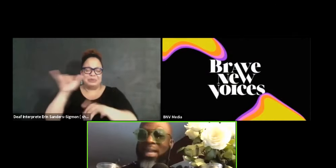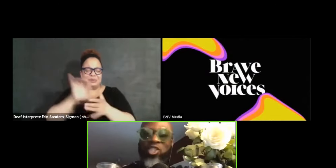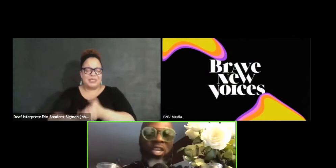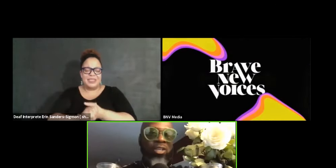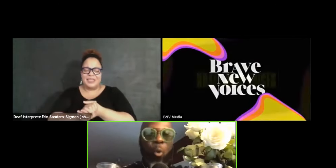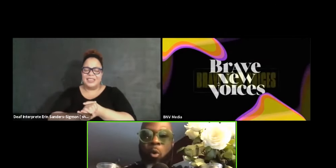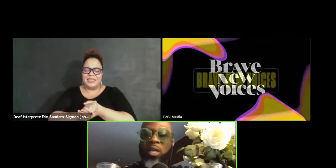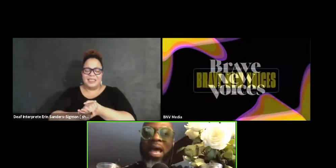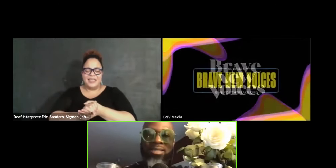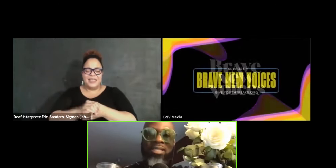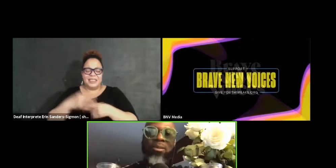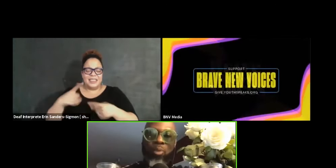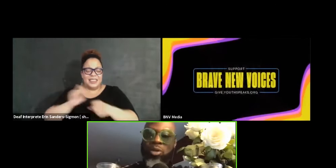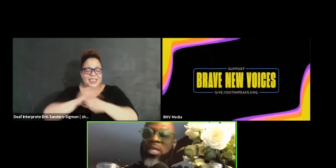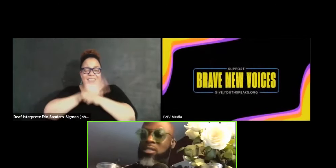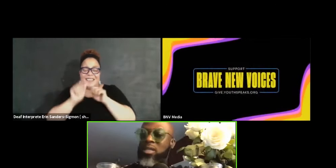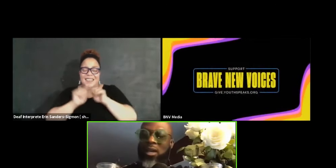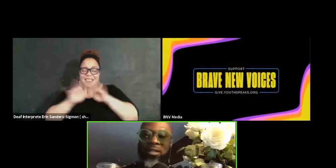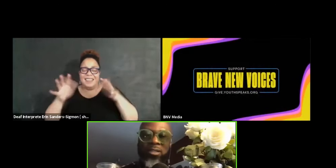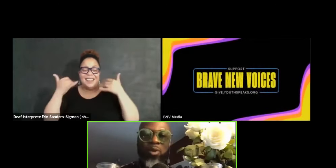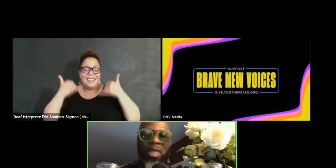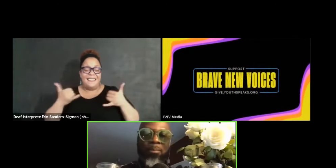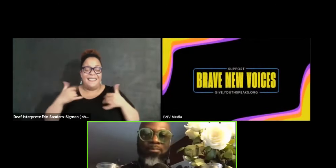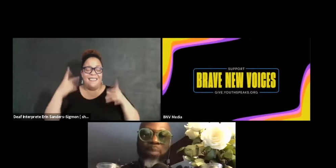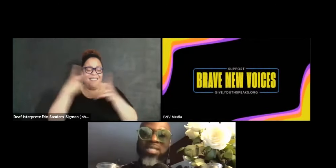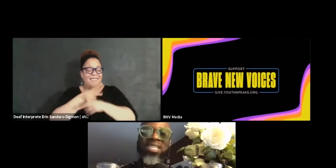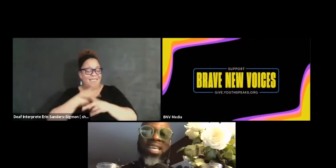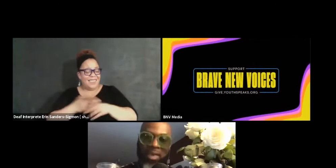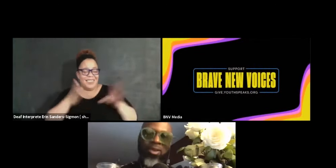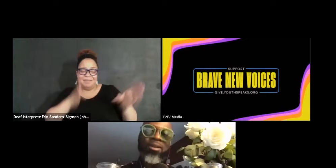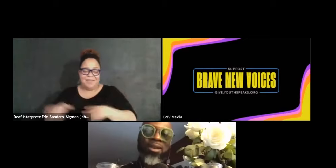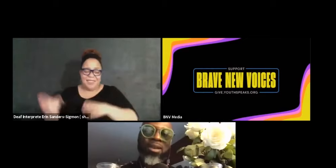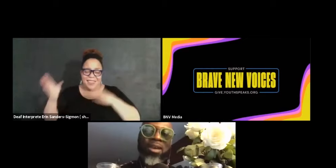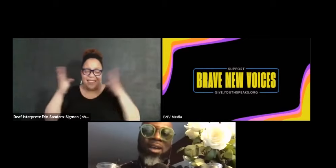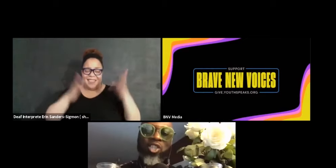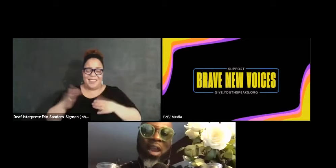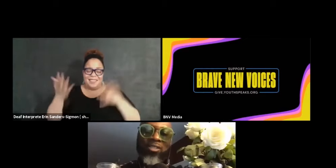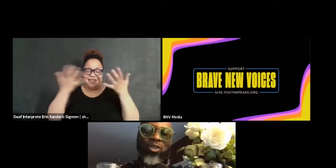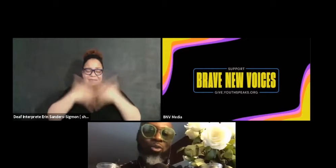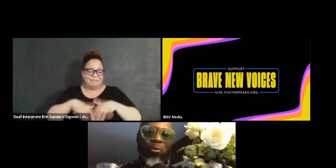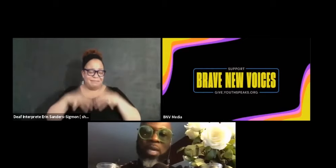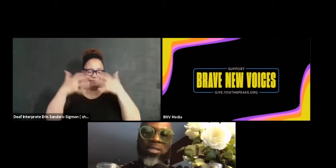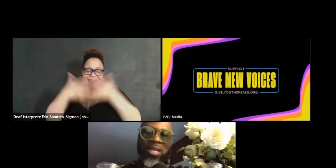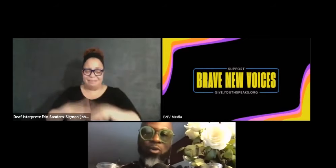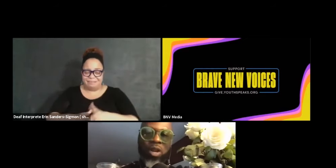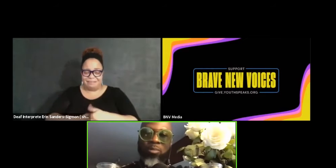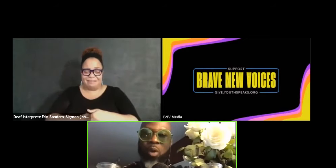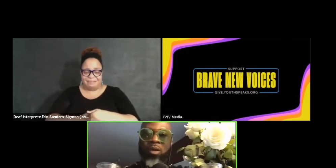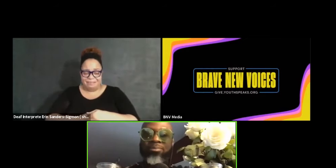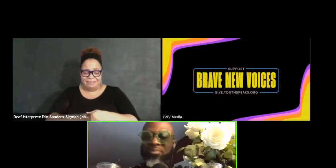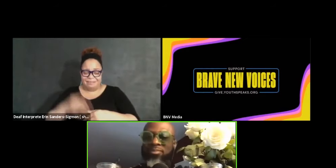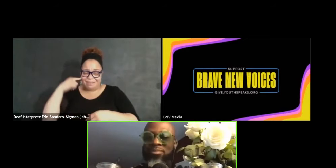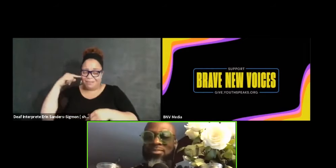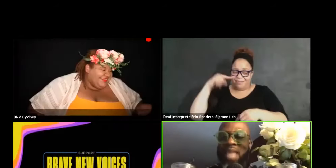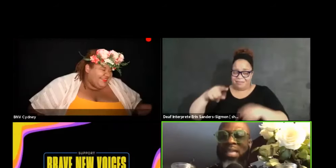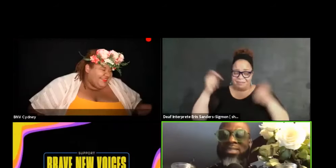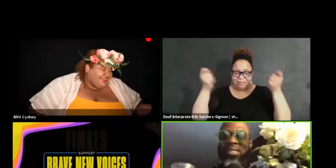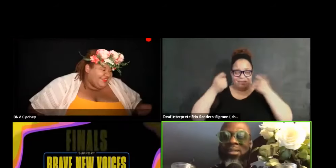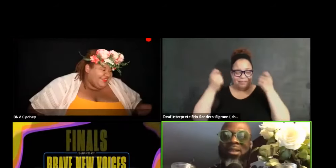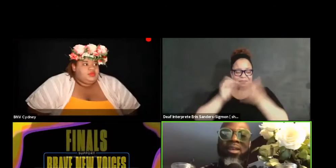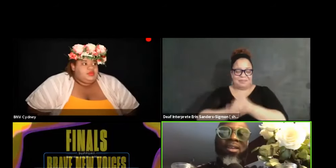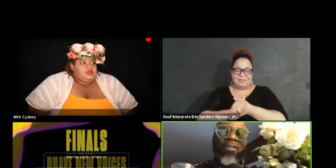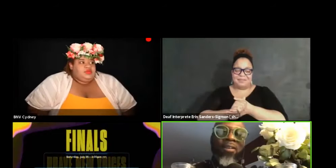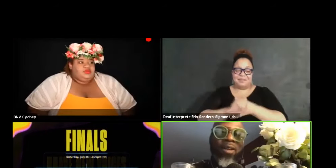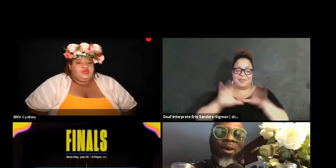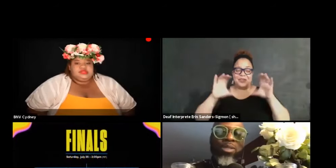landscape, managing and organizing to put this to put that piece together. Shout out to the group piece, incredible work. Hey